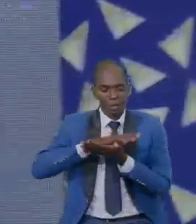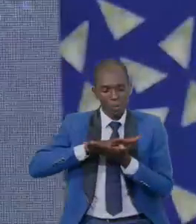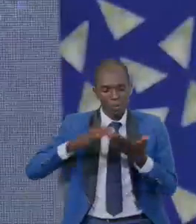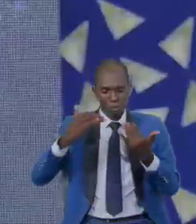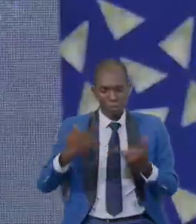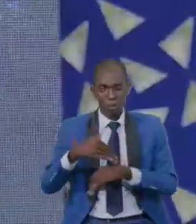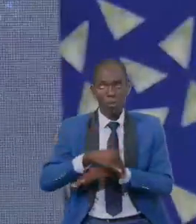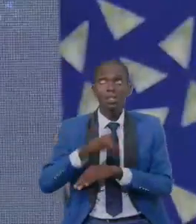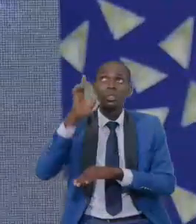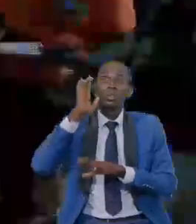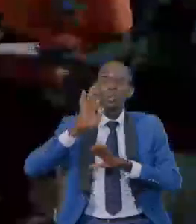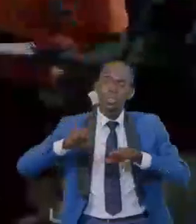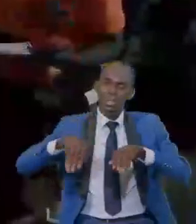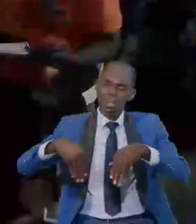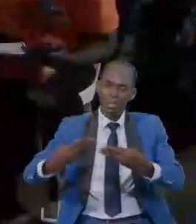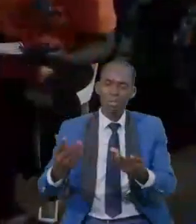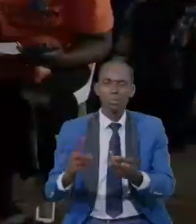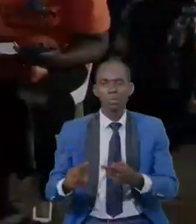will give unto you.